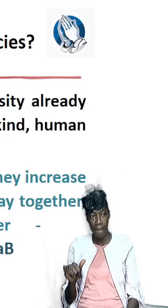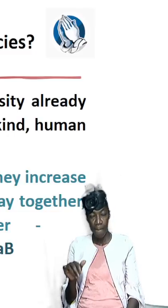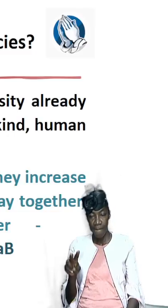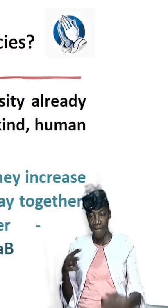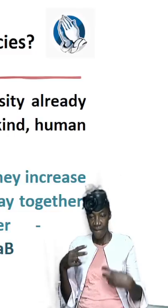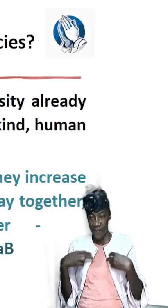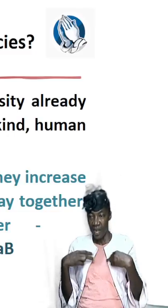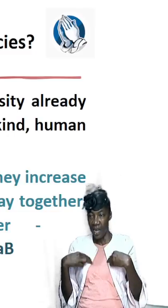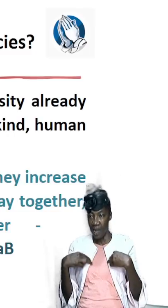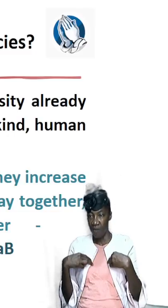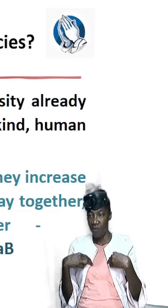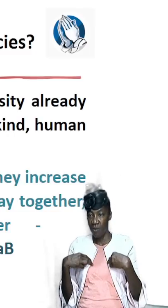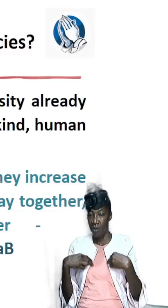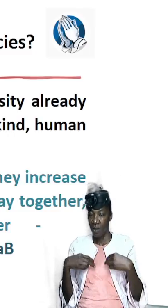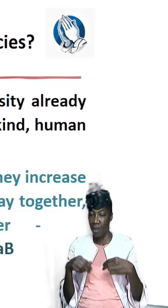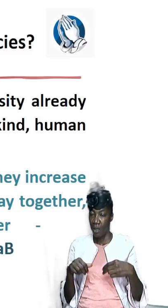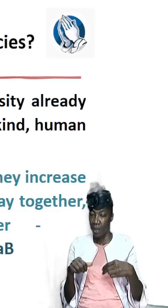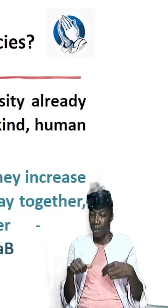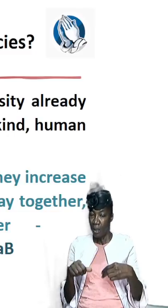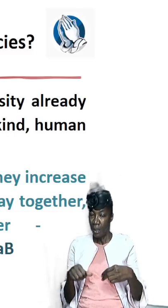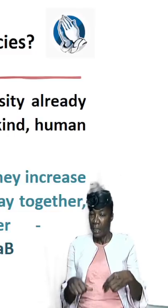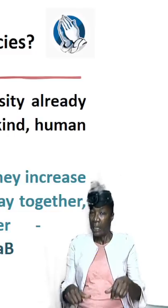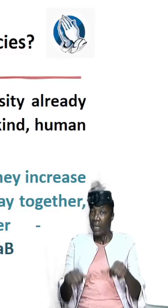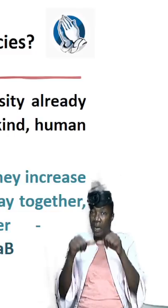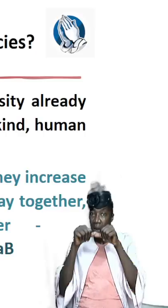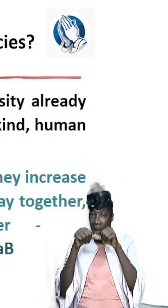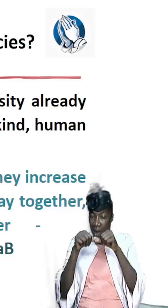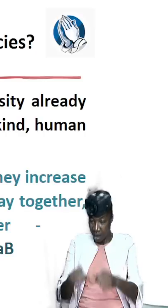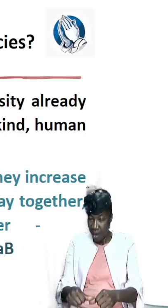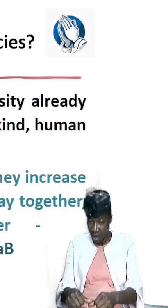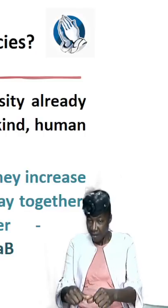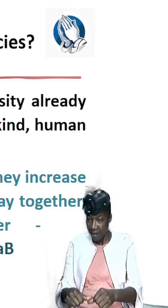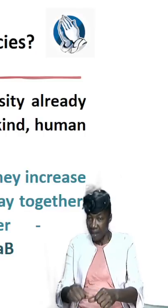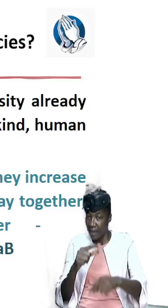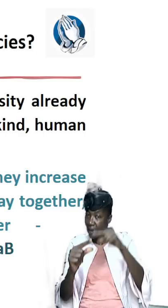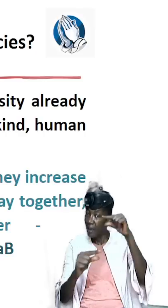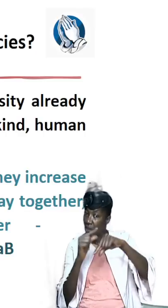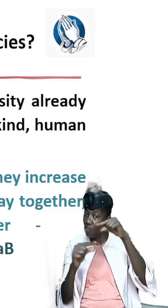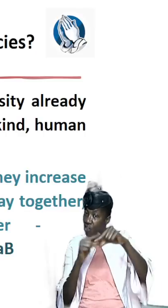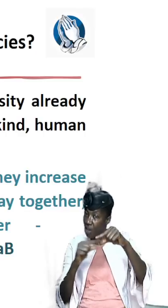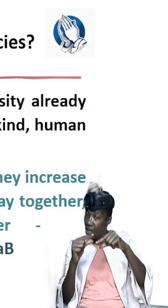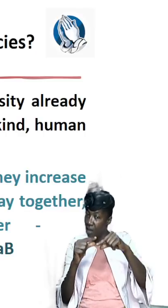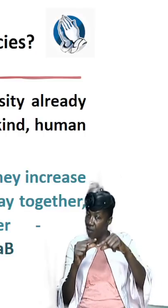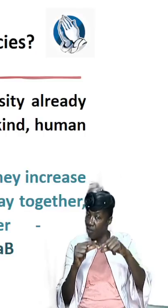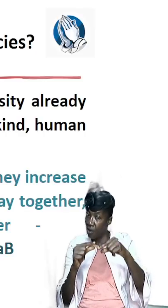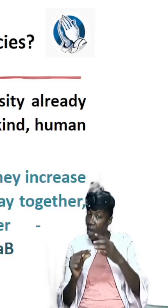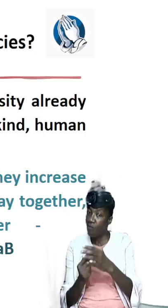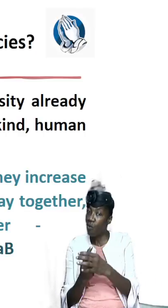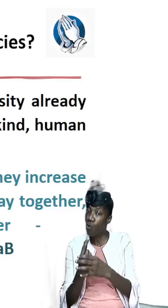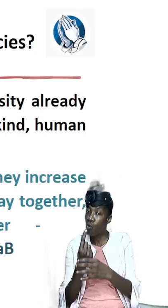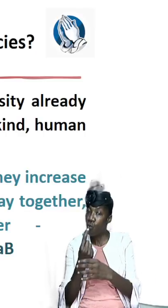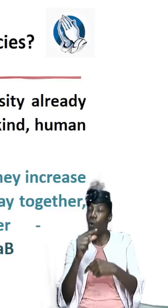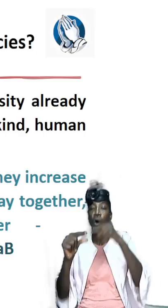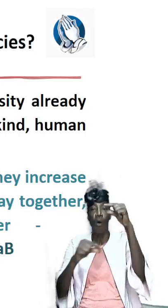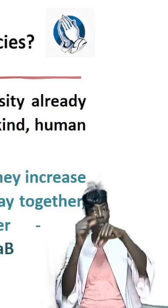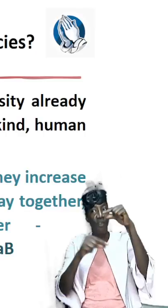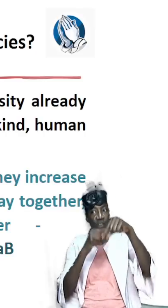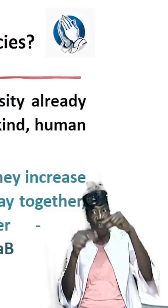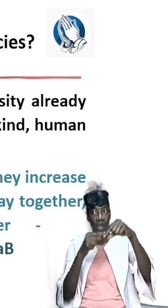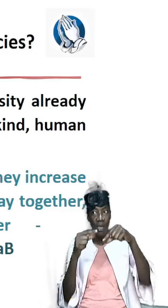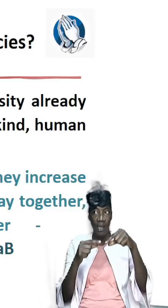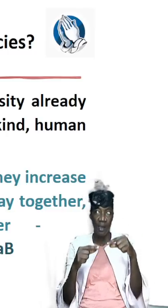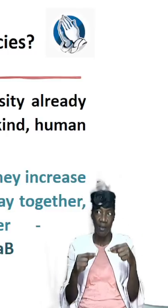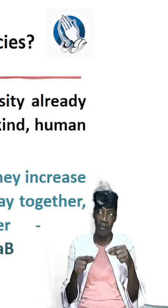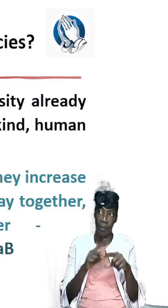have dominant genes, you have recessive genes. In men, you have dominant genes, you have recessive genes in women. And when there is